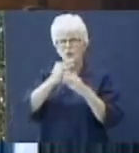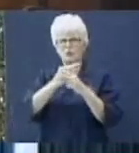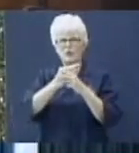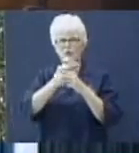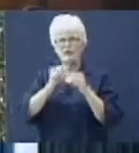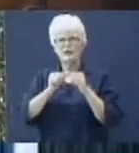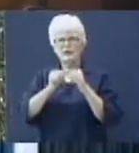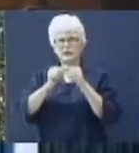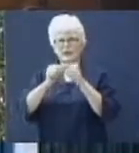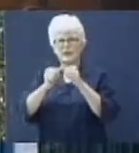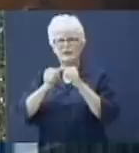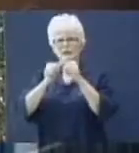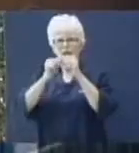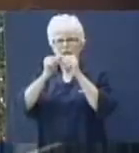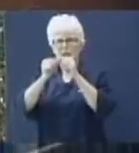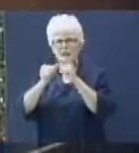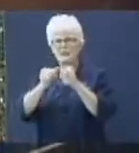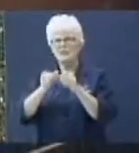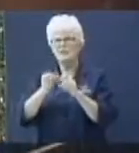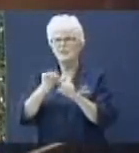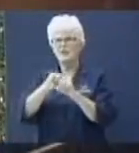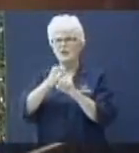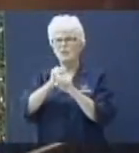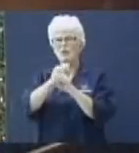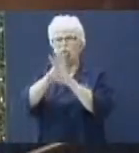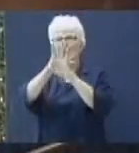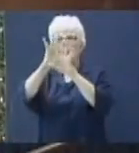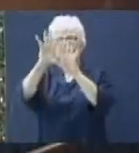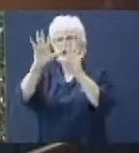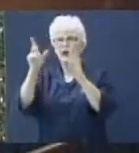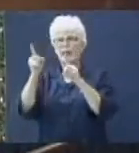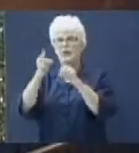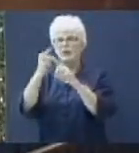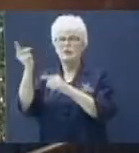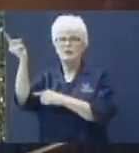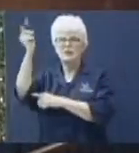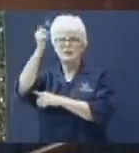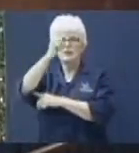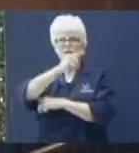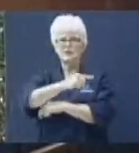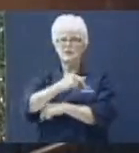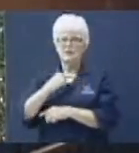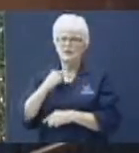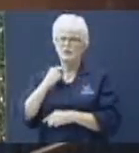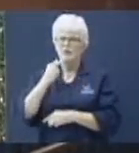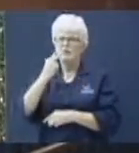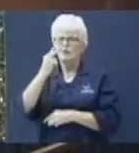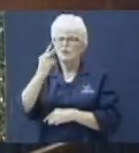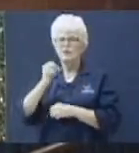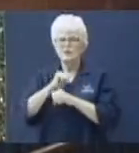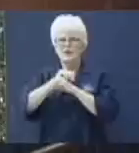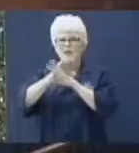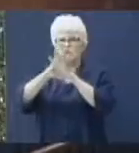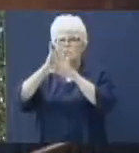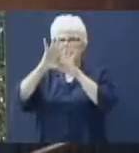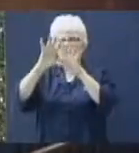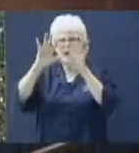revolved from night to day. A voice, a chime,